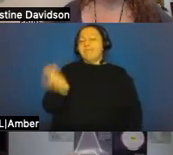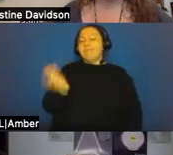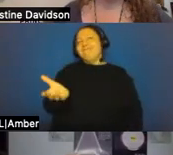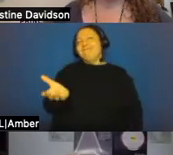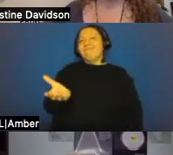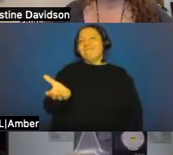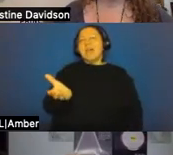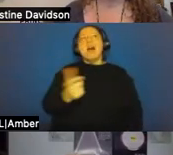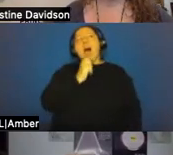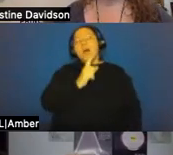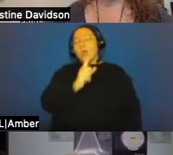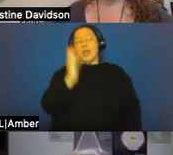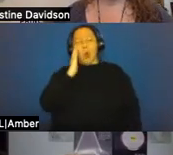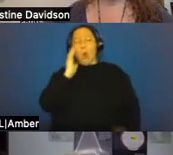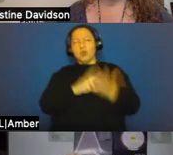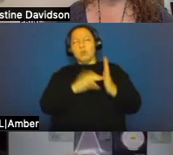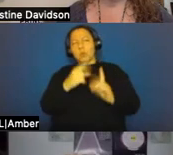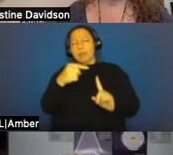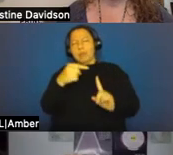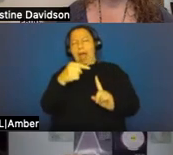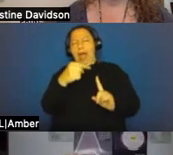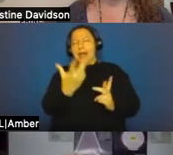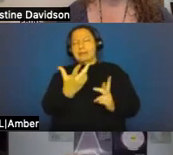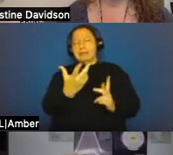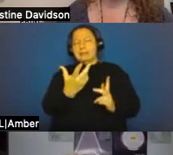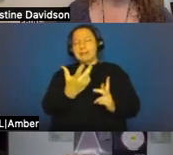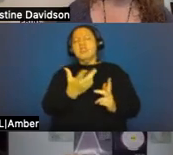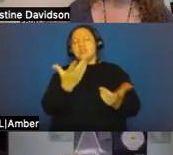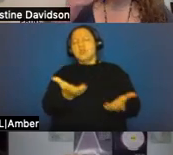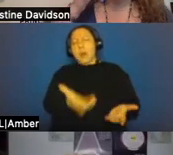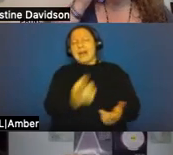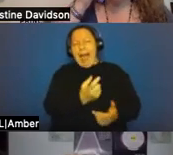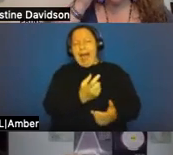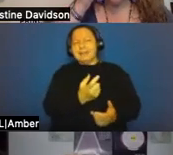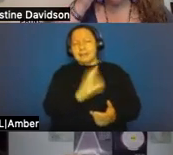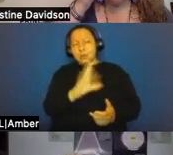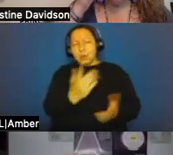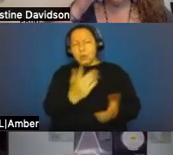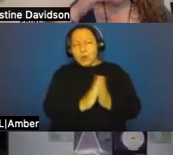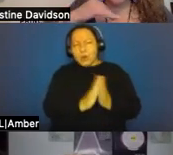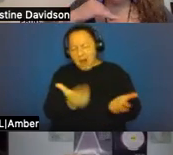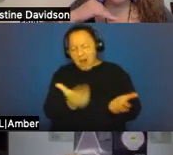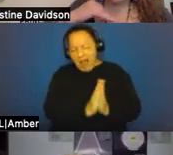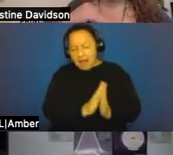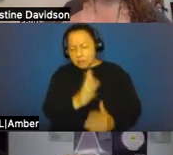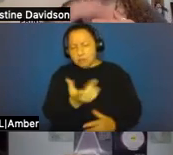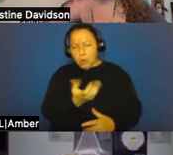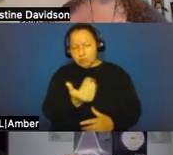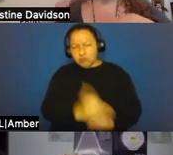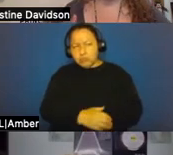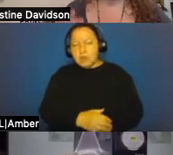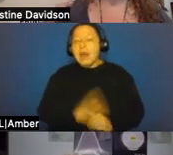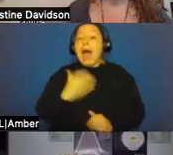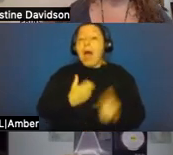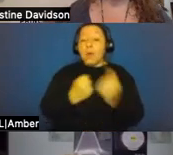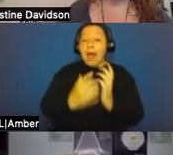talking about with that. Ask the question. Okay, we really want you to just ask the question. So our advocacy is standing